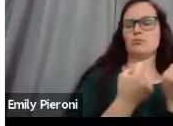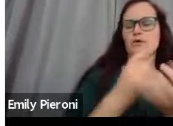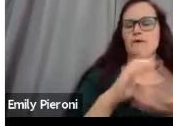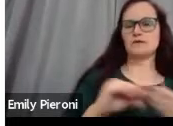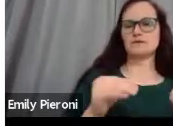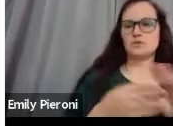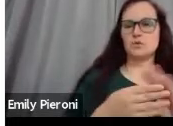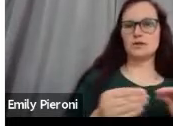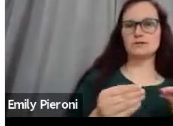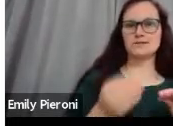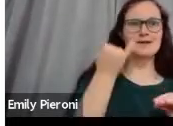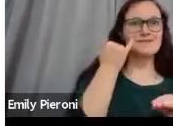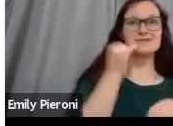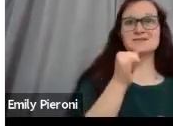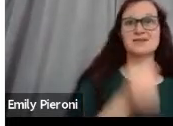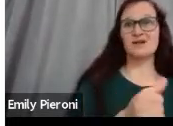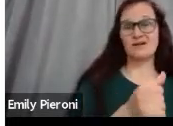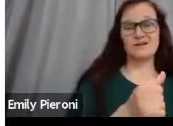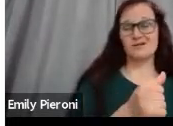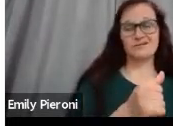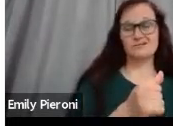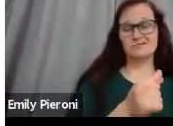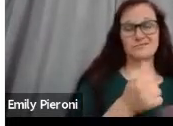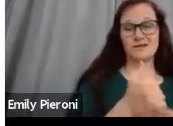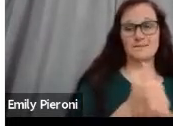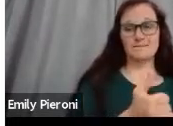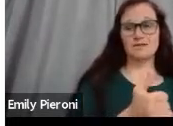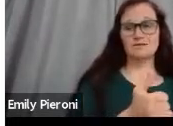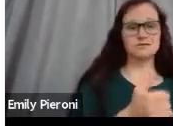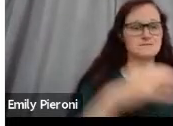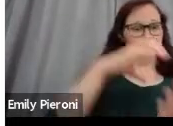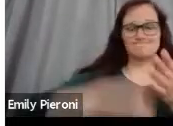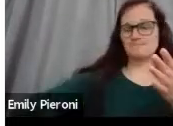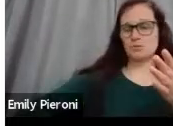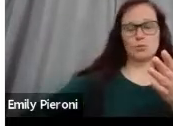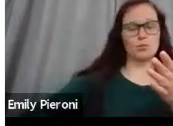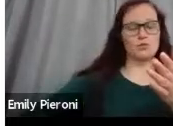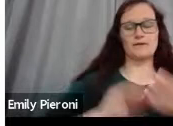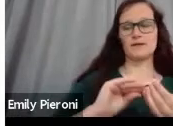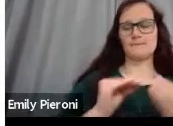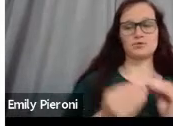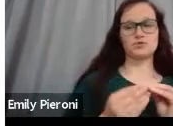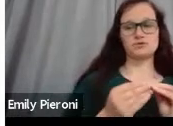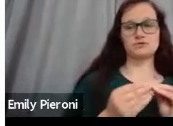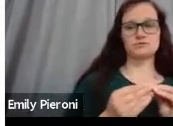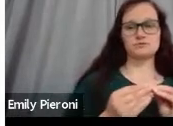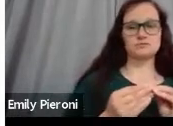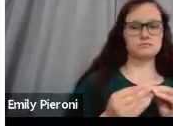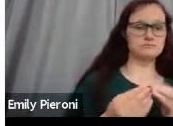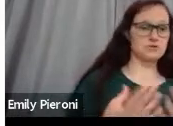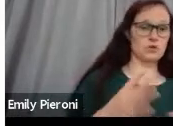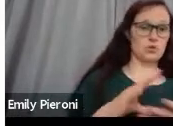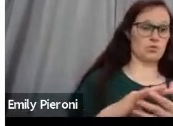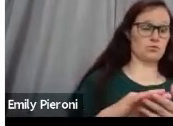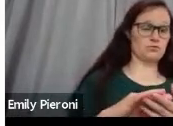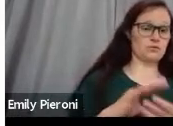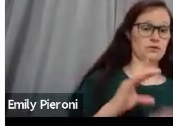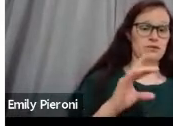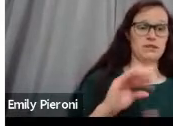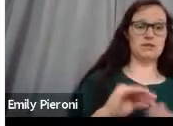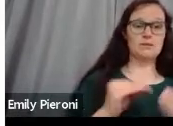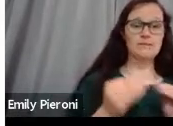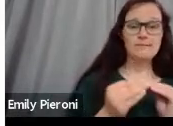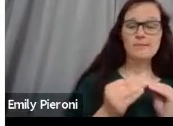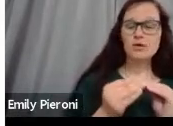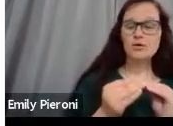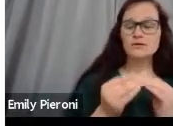move the story forward, please leave it out. Will the data help drive decisions? So data is something that's